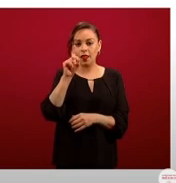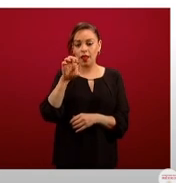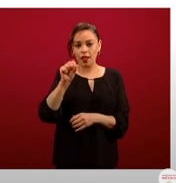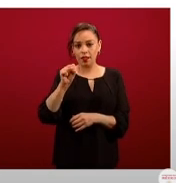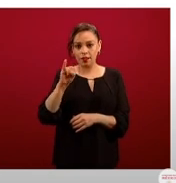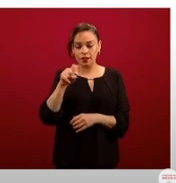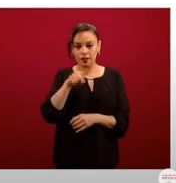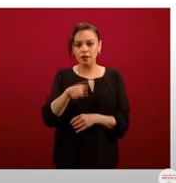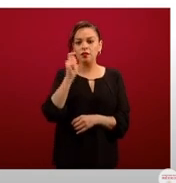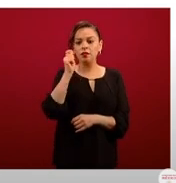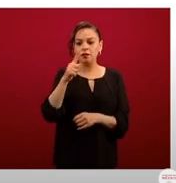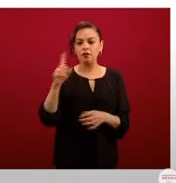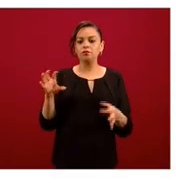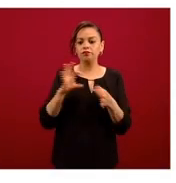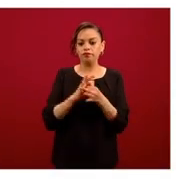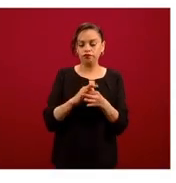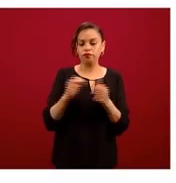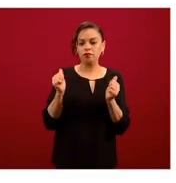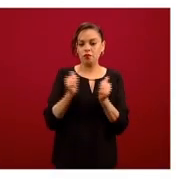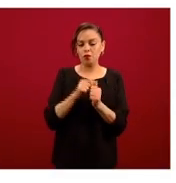and